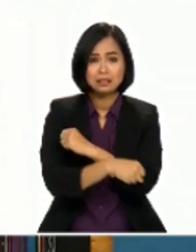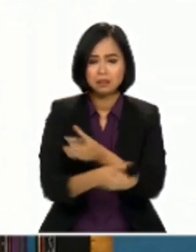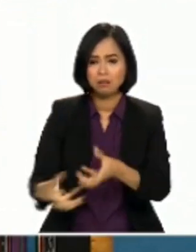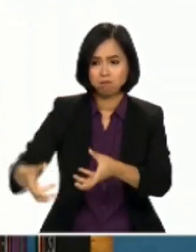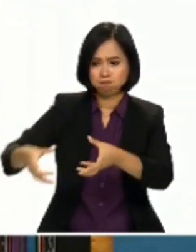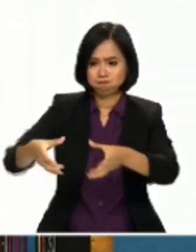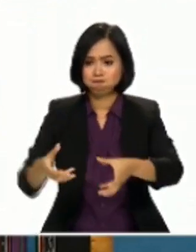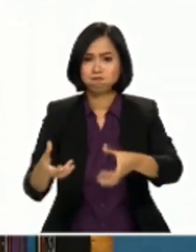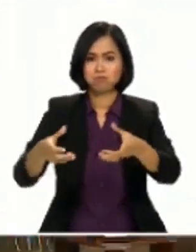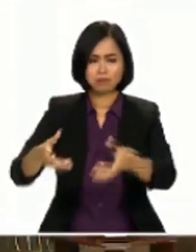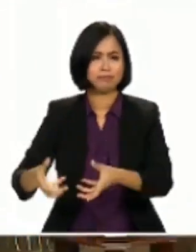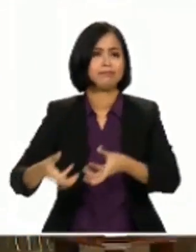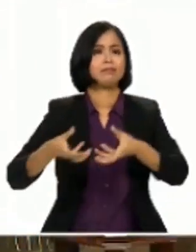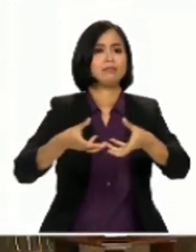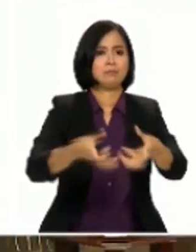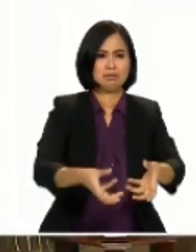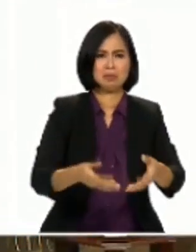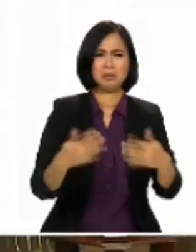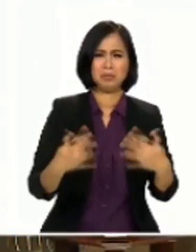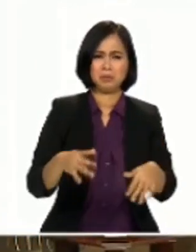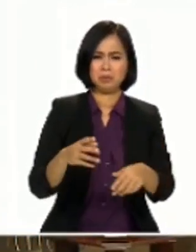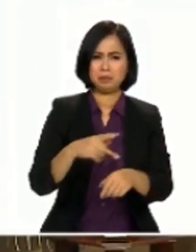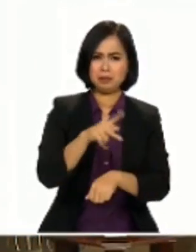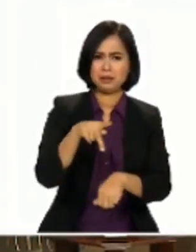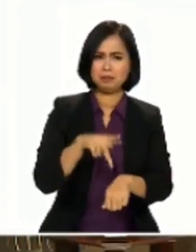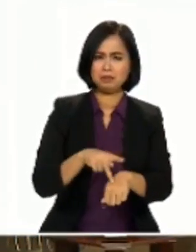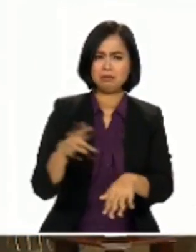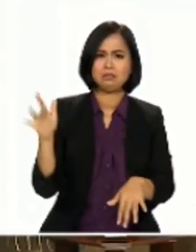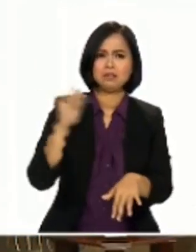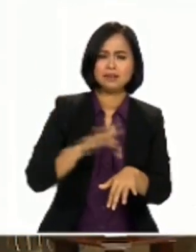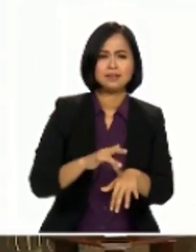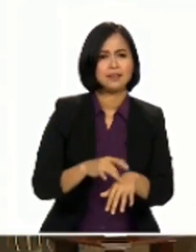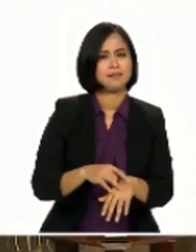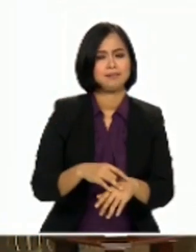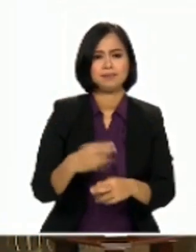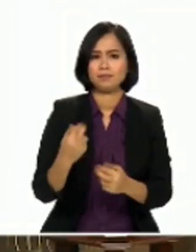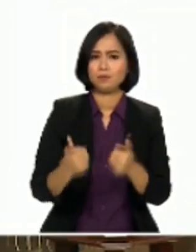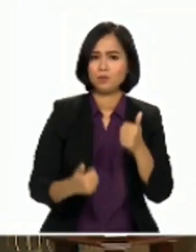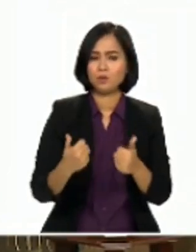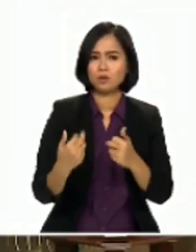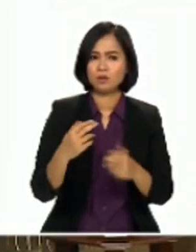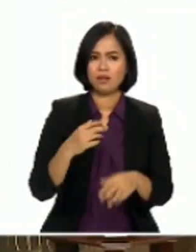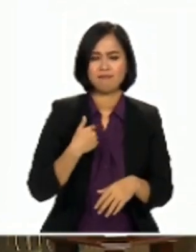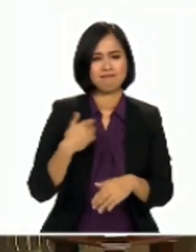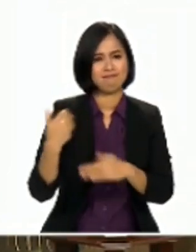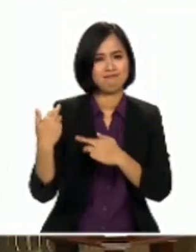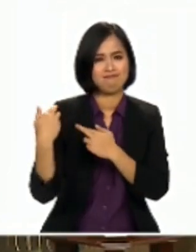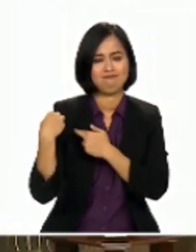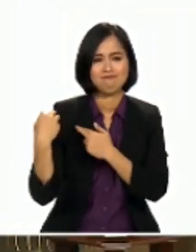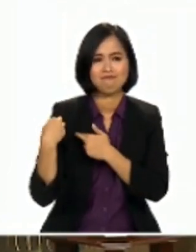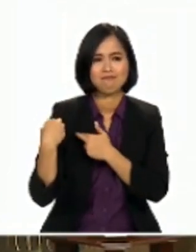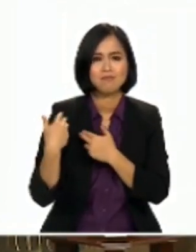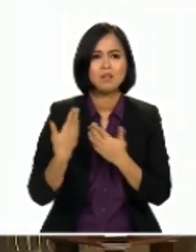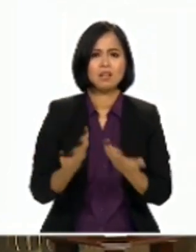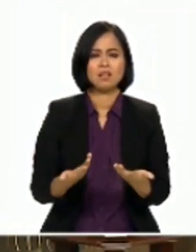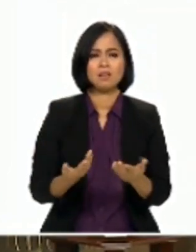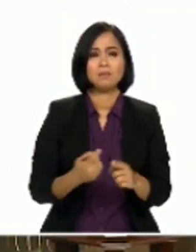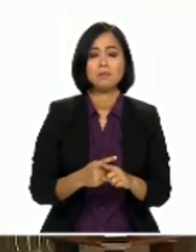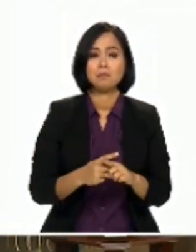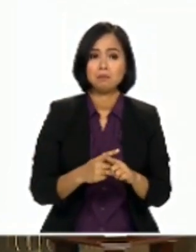into our islands. I call this responsibility. However,